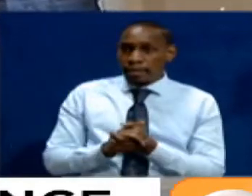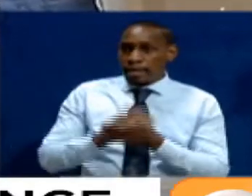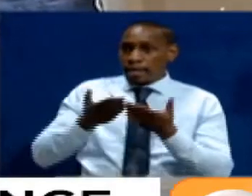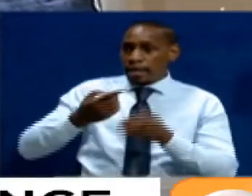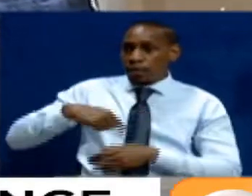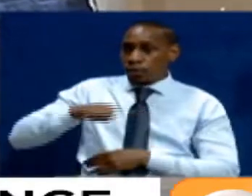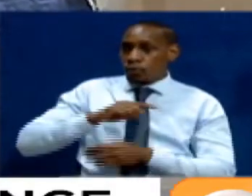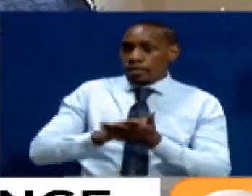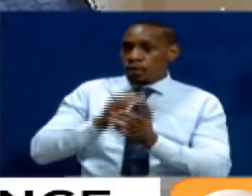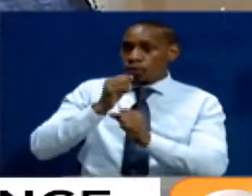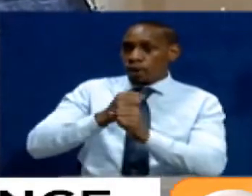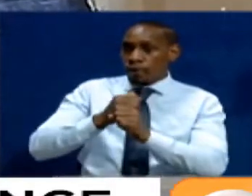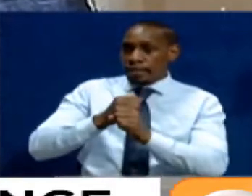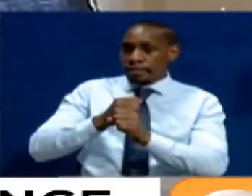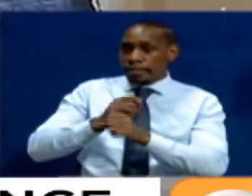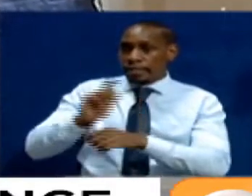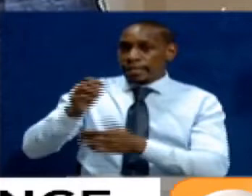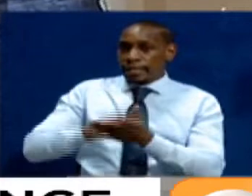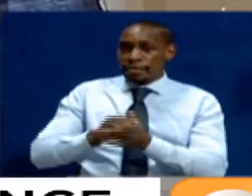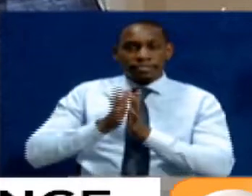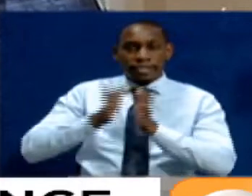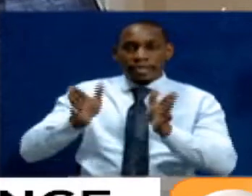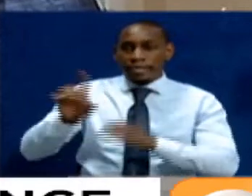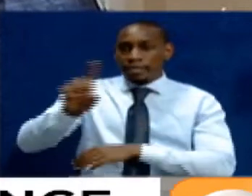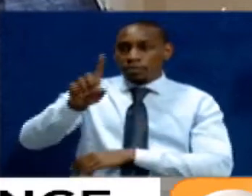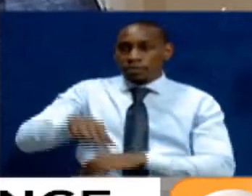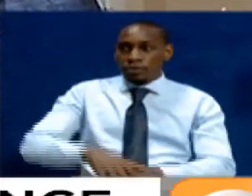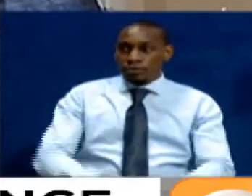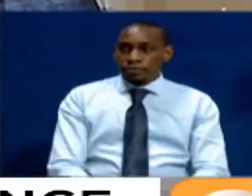how we've performed as a nation in general.